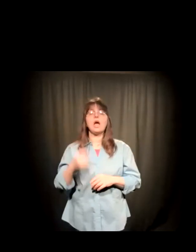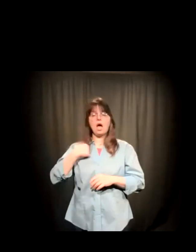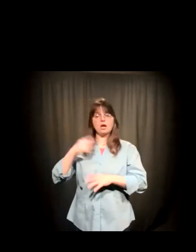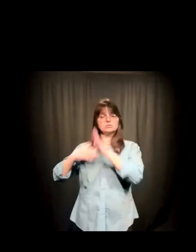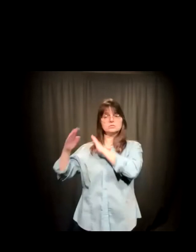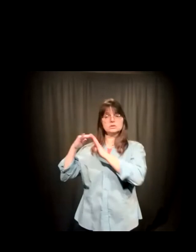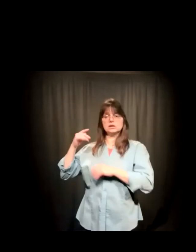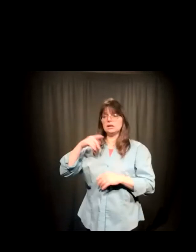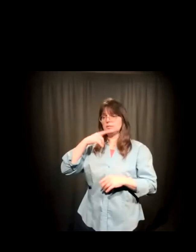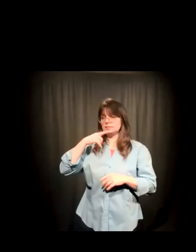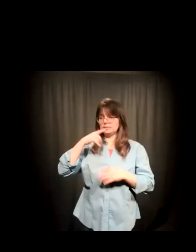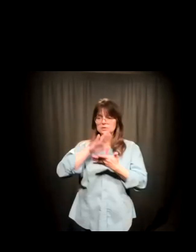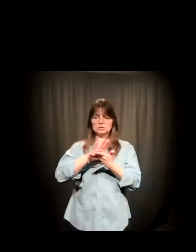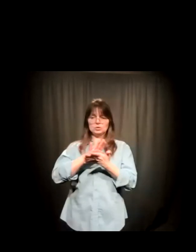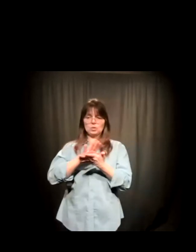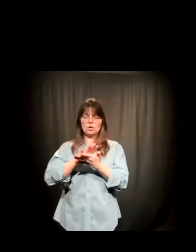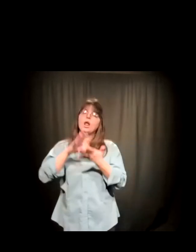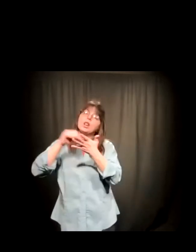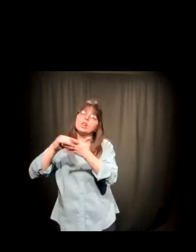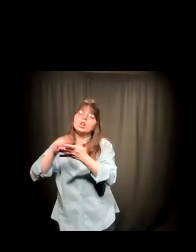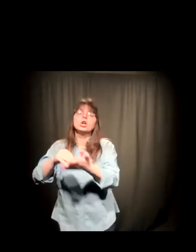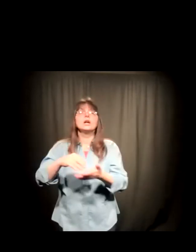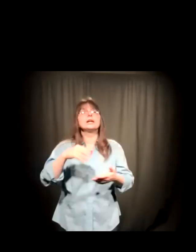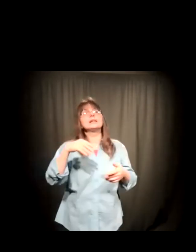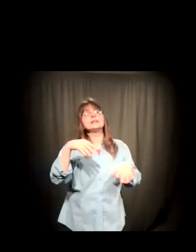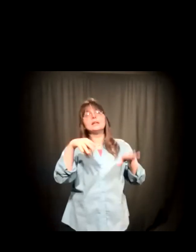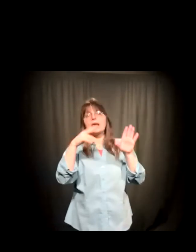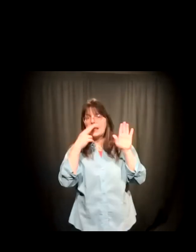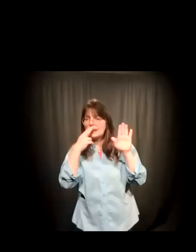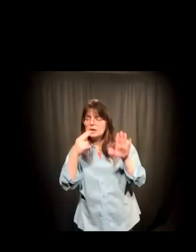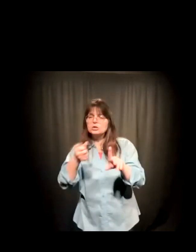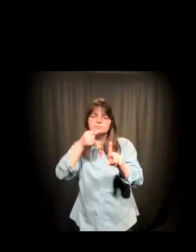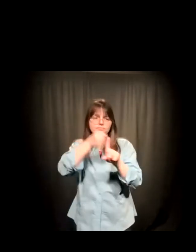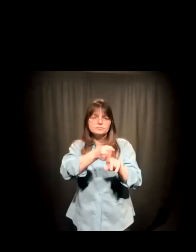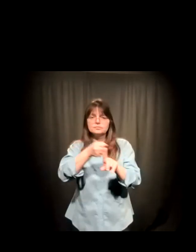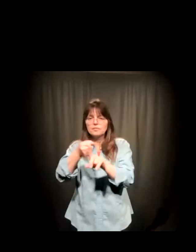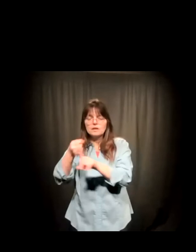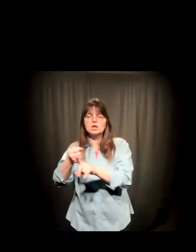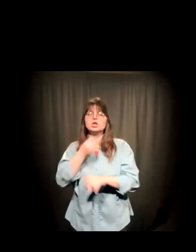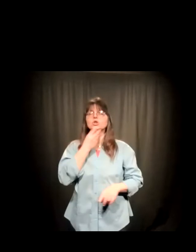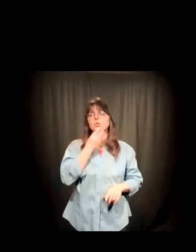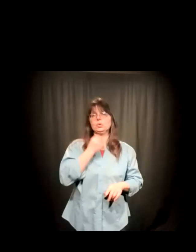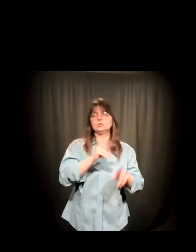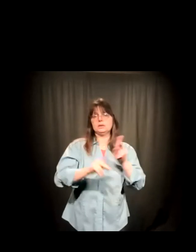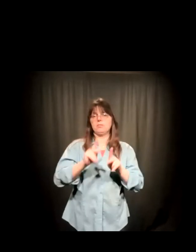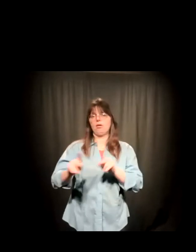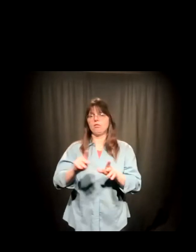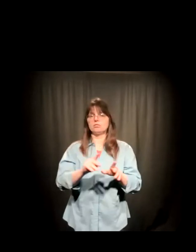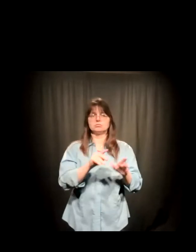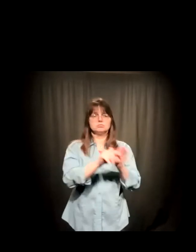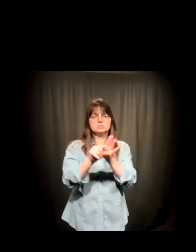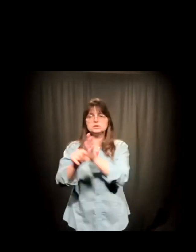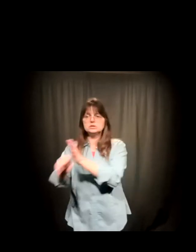targeted the Jews. At home, I learned that he also targeted the deaf and the disabled, and that decades before Hitler, at the very beginning